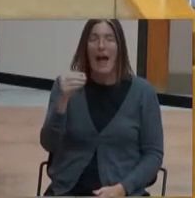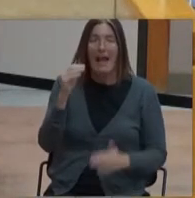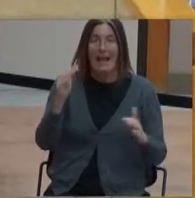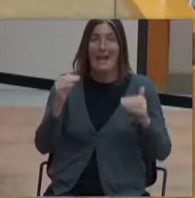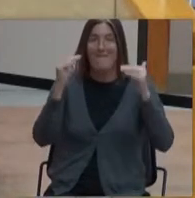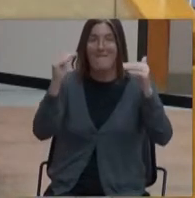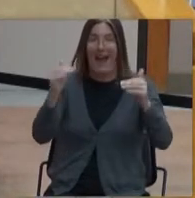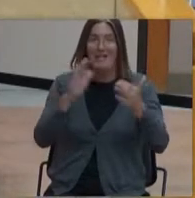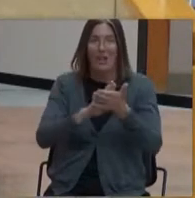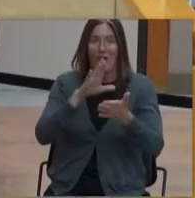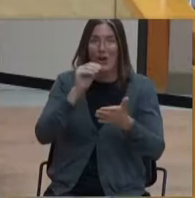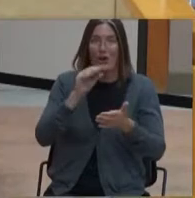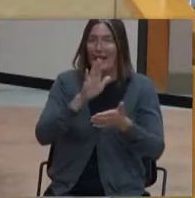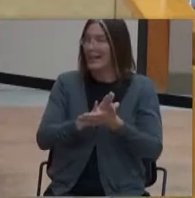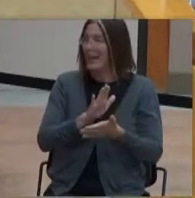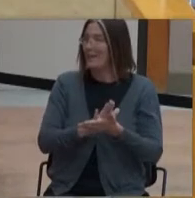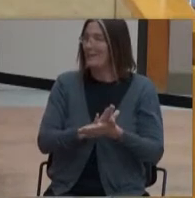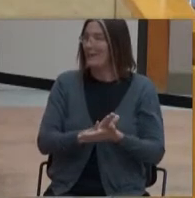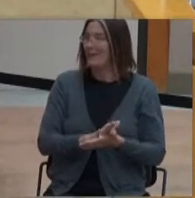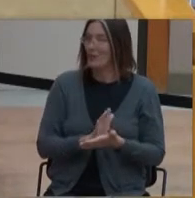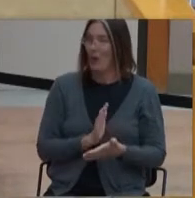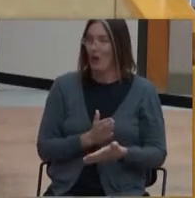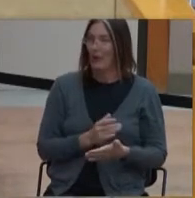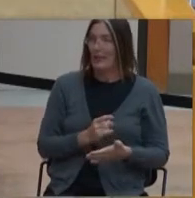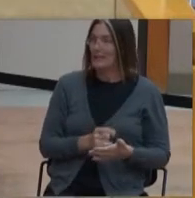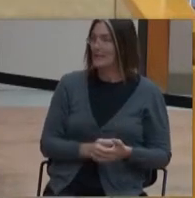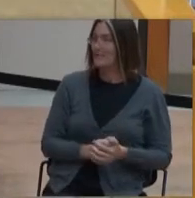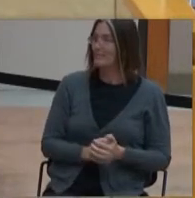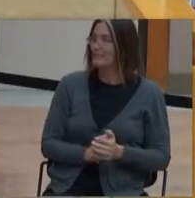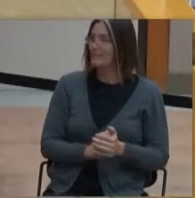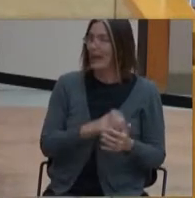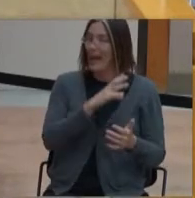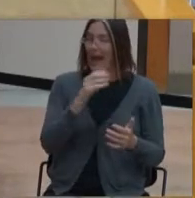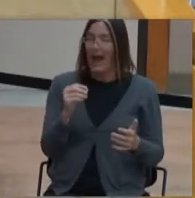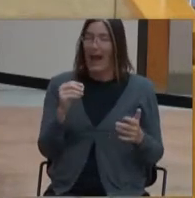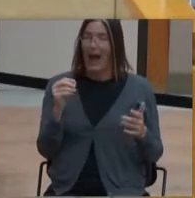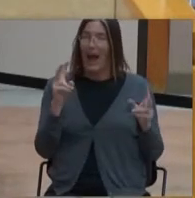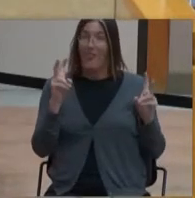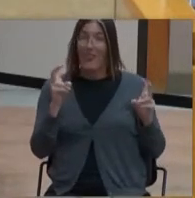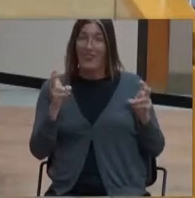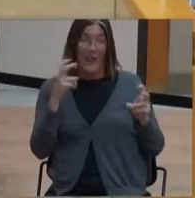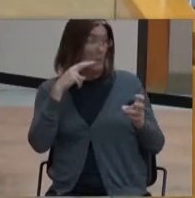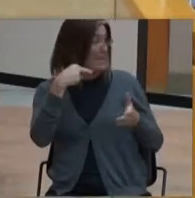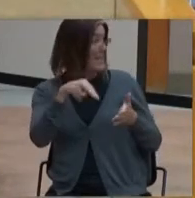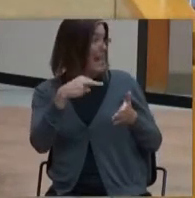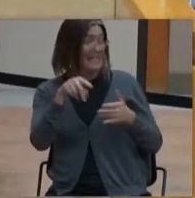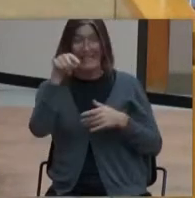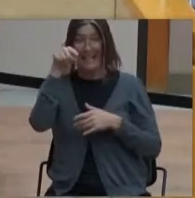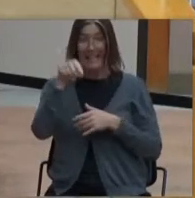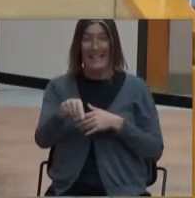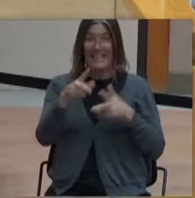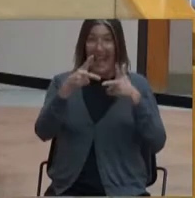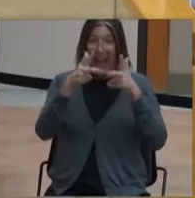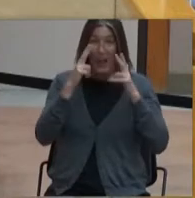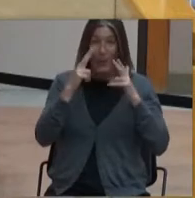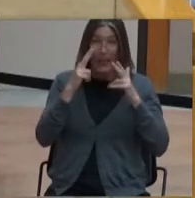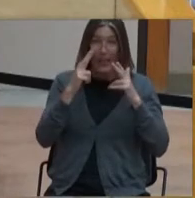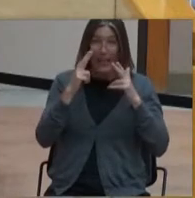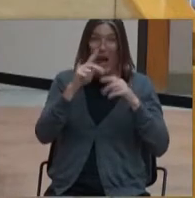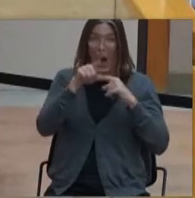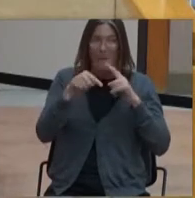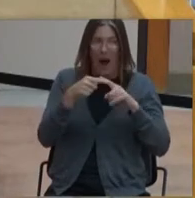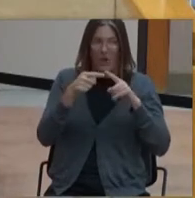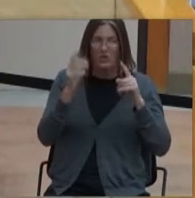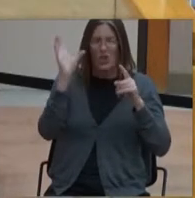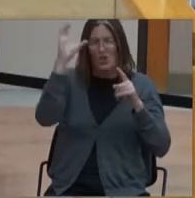In ASB, we are preparing for our Halloween dance on October 25th with our theme being Stranger Things. I do not know much about it.